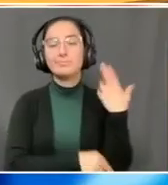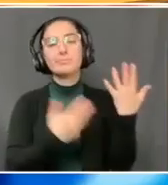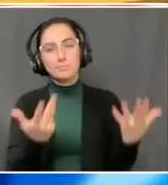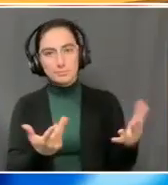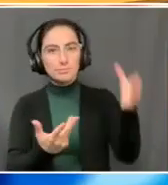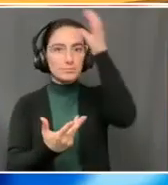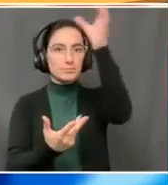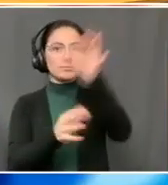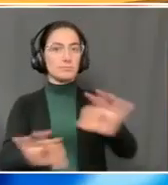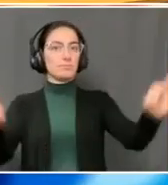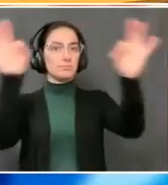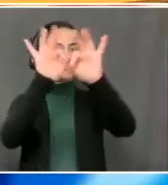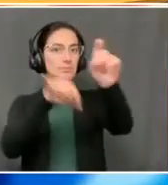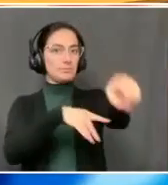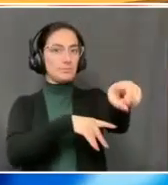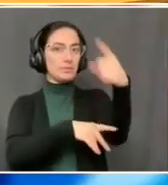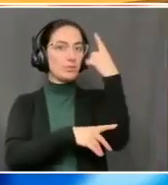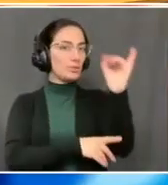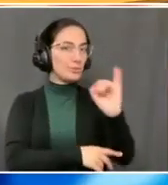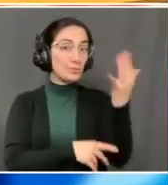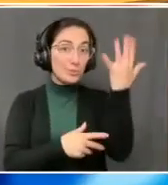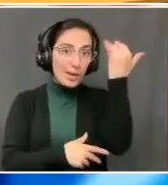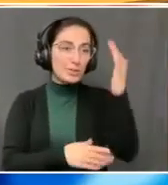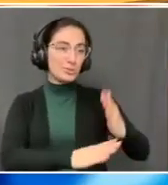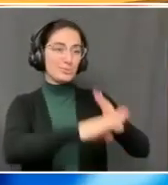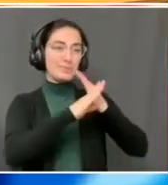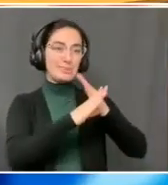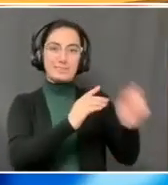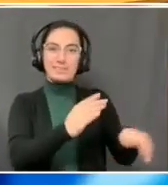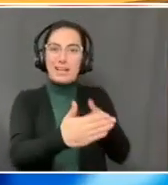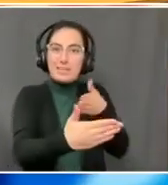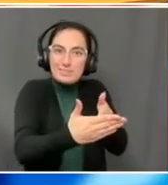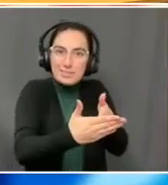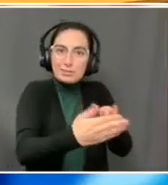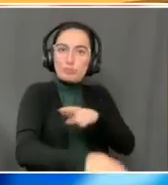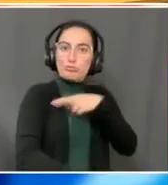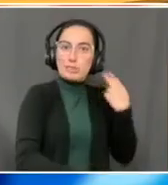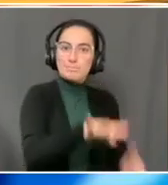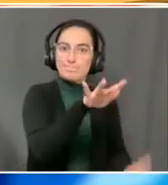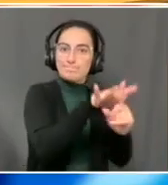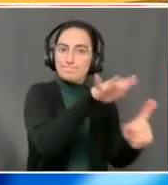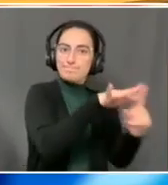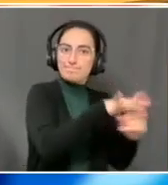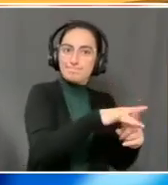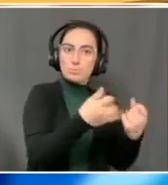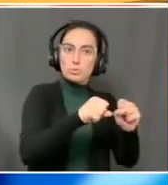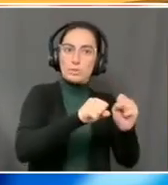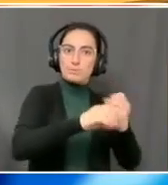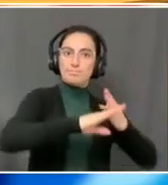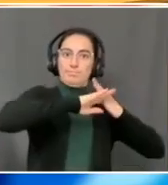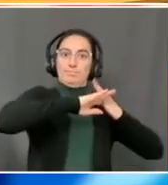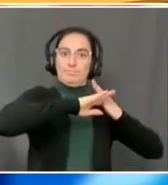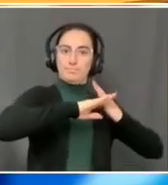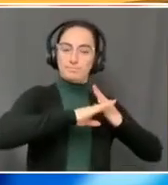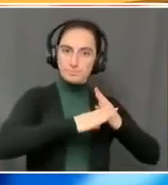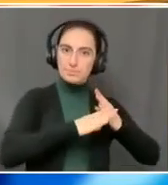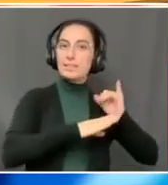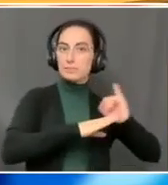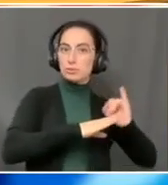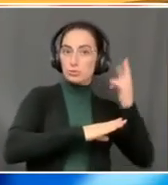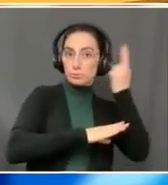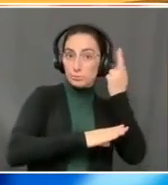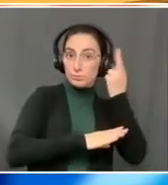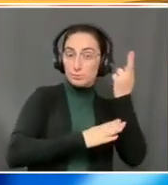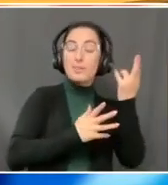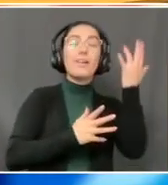for insurance, is to protect against certain kinds of risks. And so that is a very huge part of what the